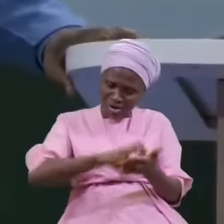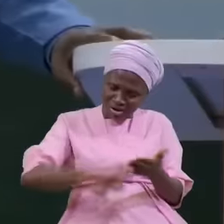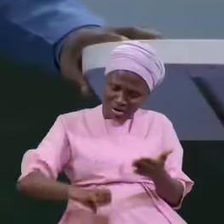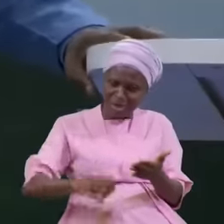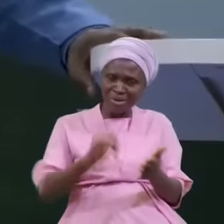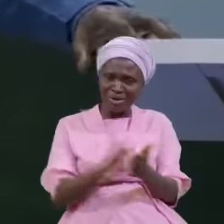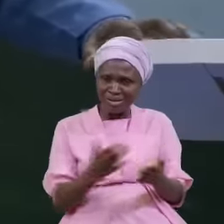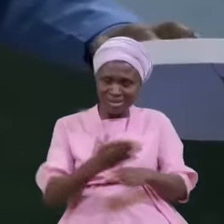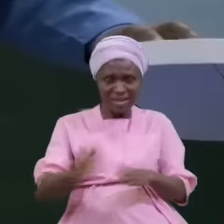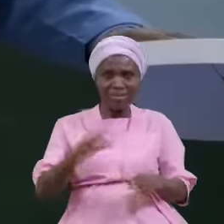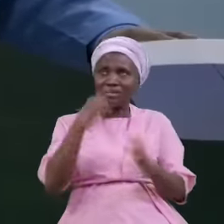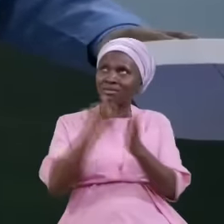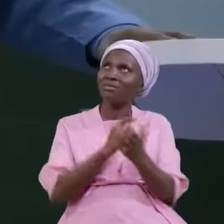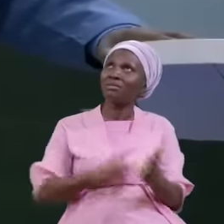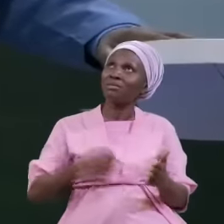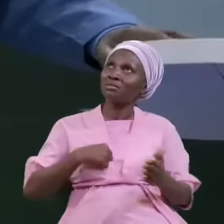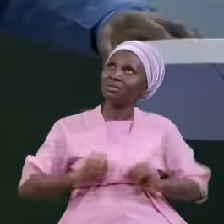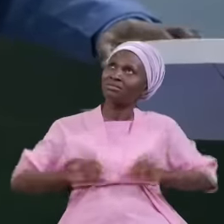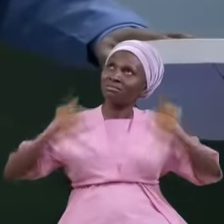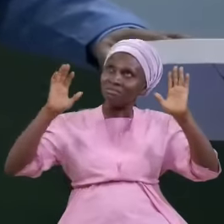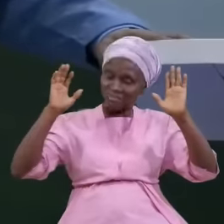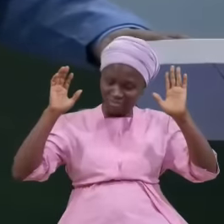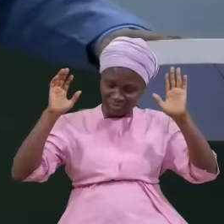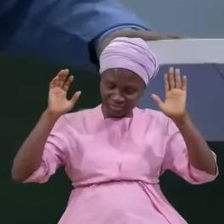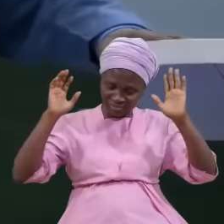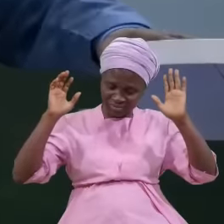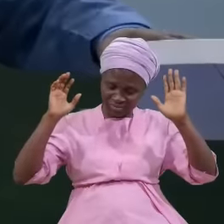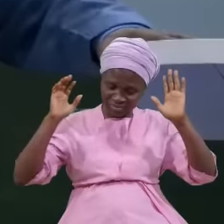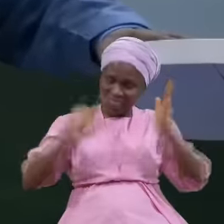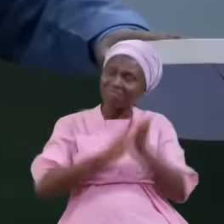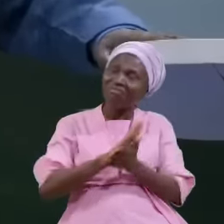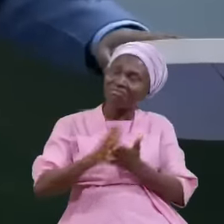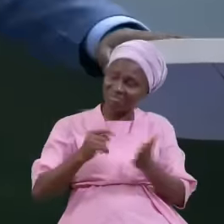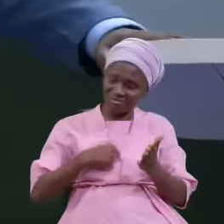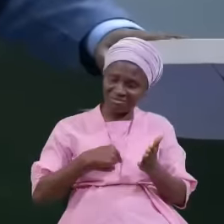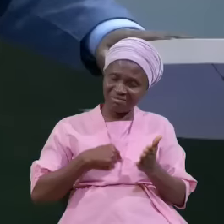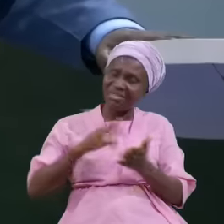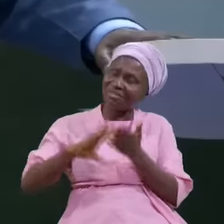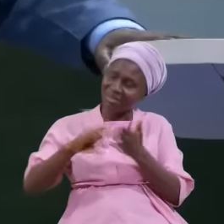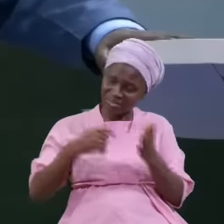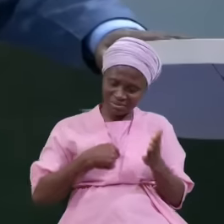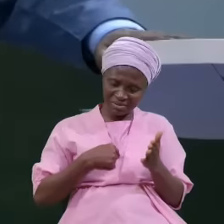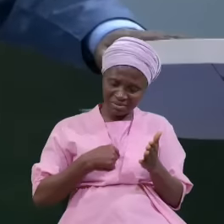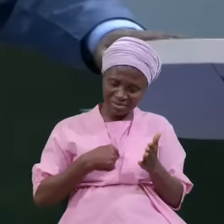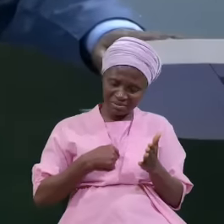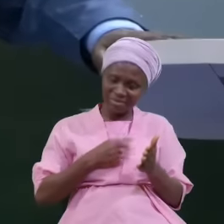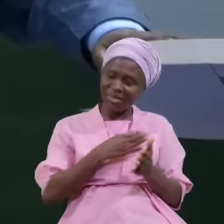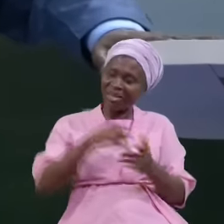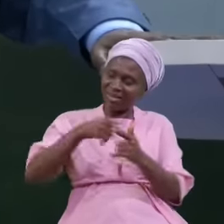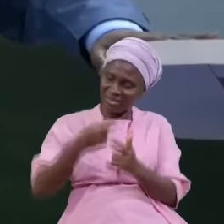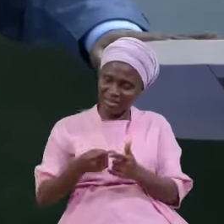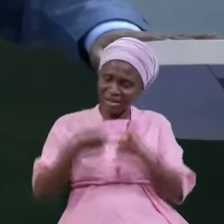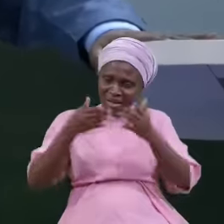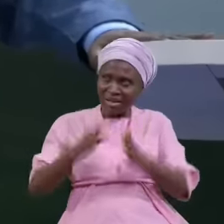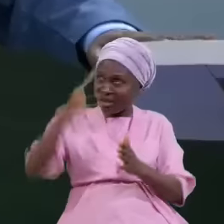here am I come. Cleanse me. Forgive me. And then let him give you the